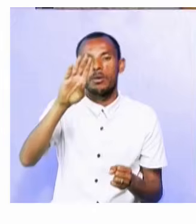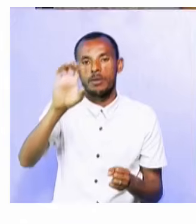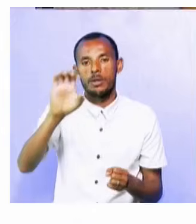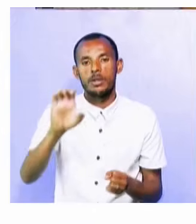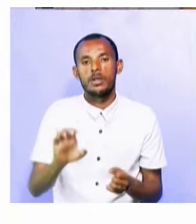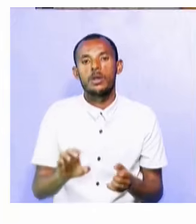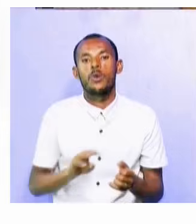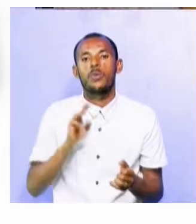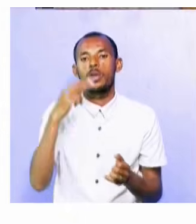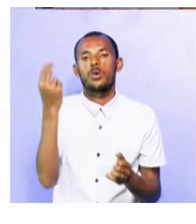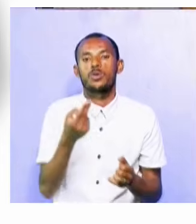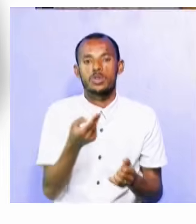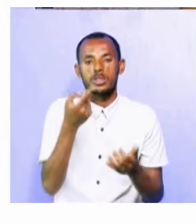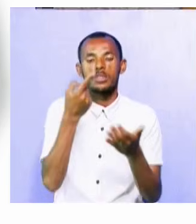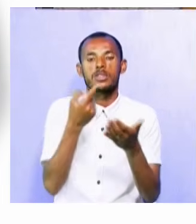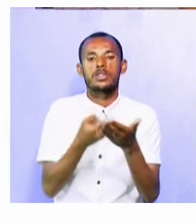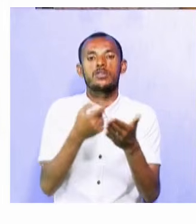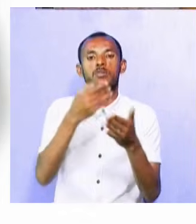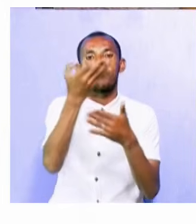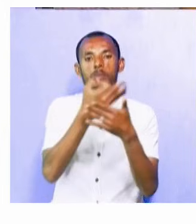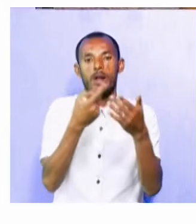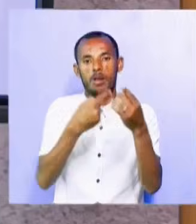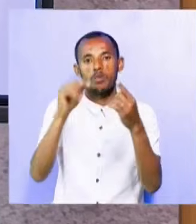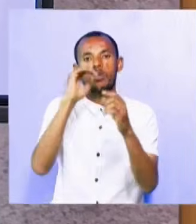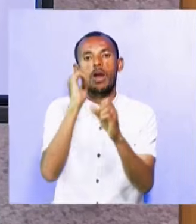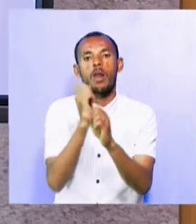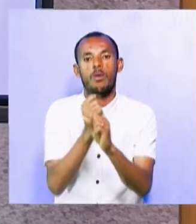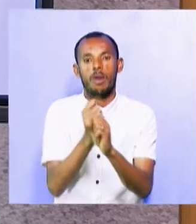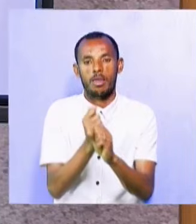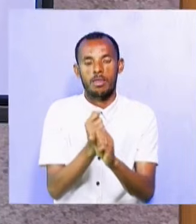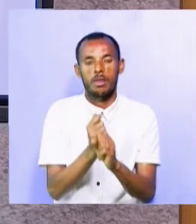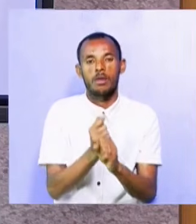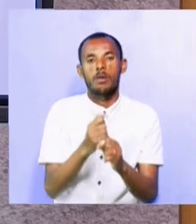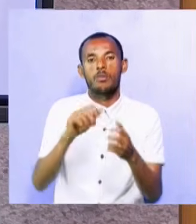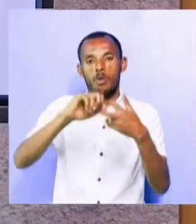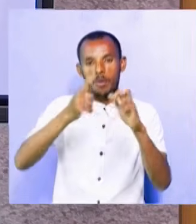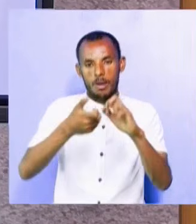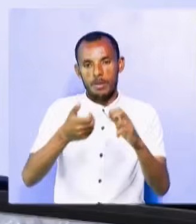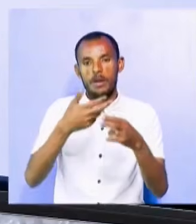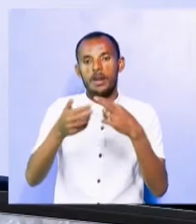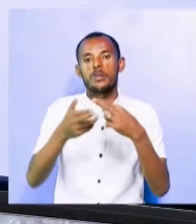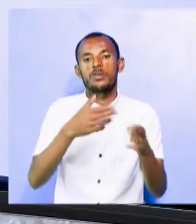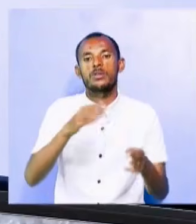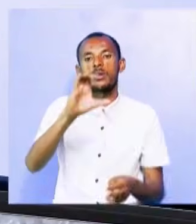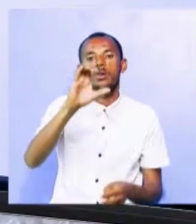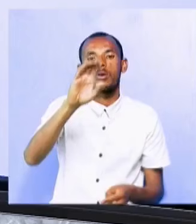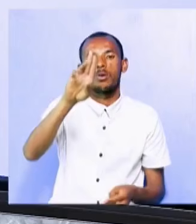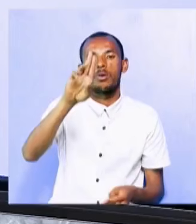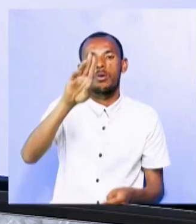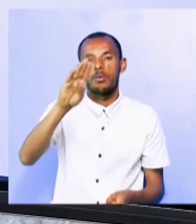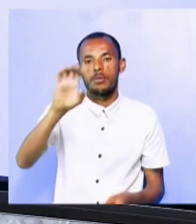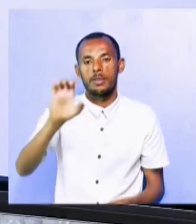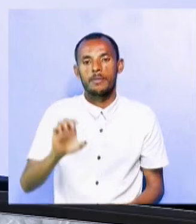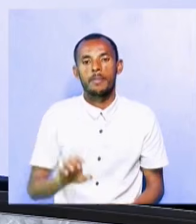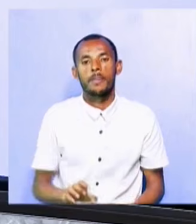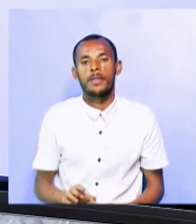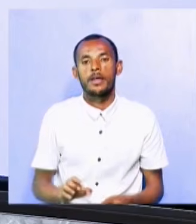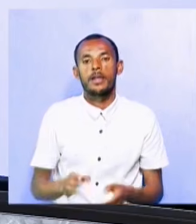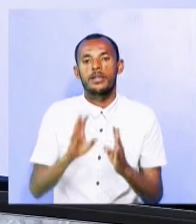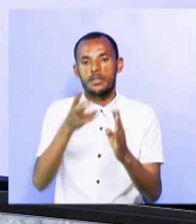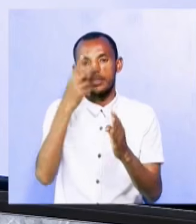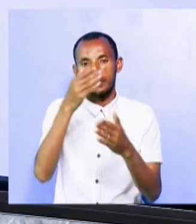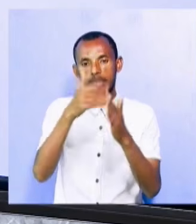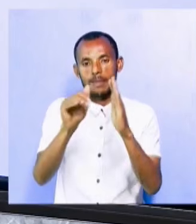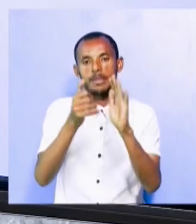2 formulas to calculate problems related with cube. Okay, let's see some